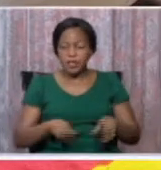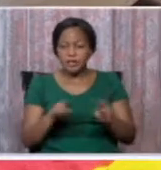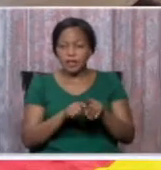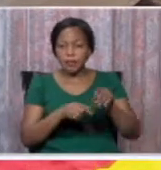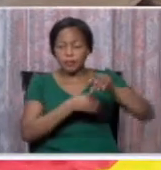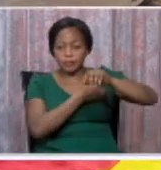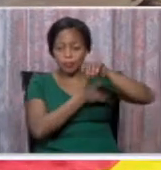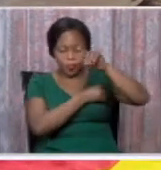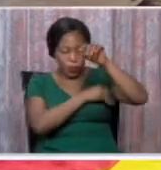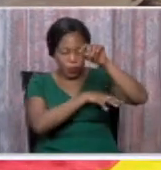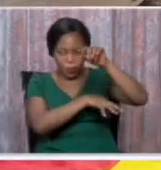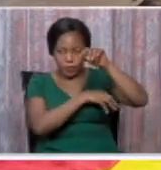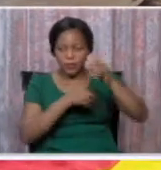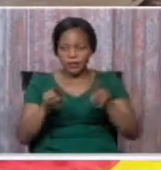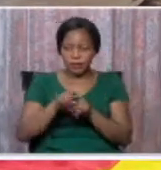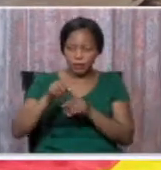What else happens?